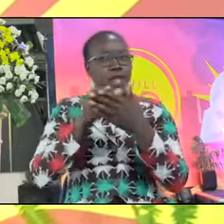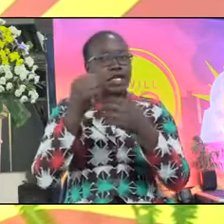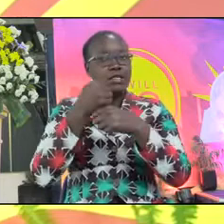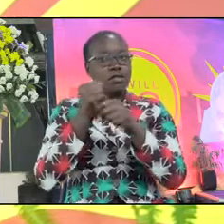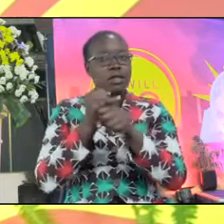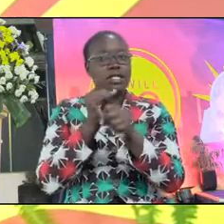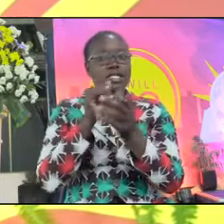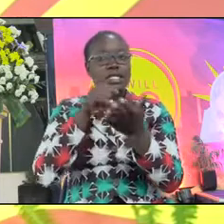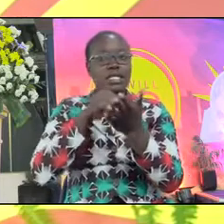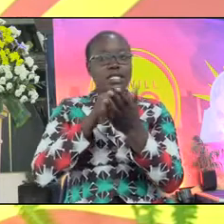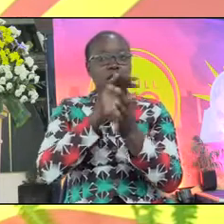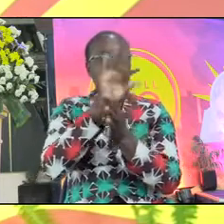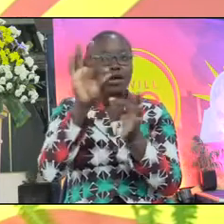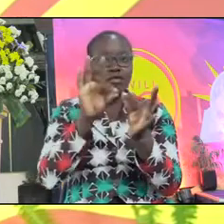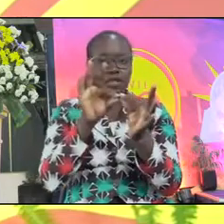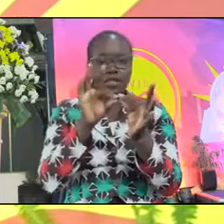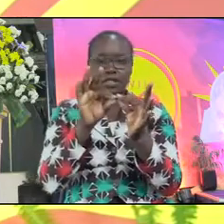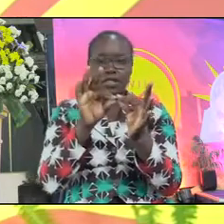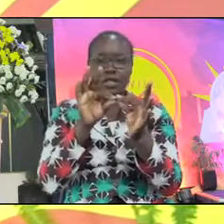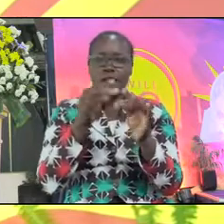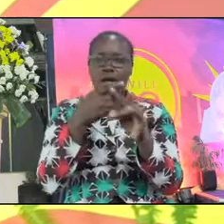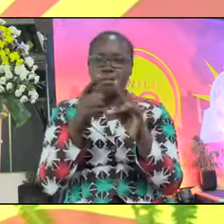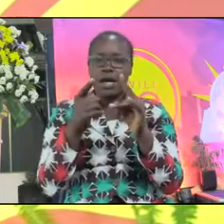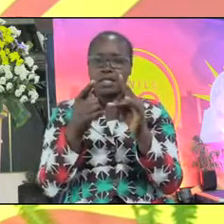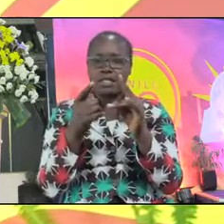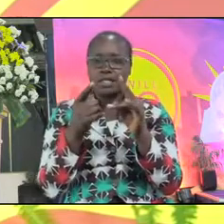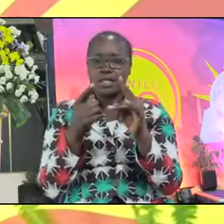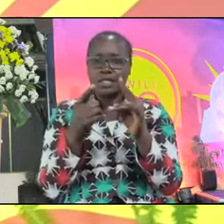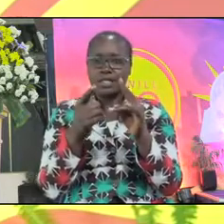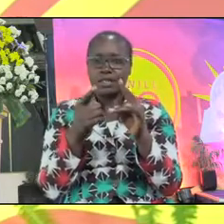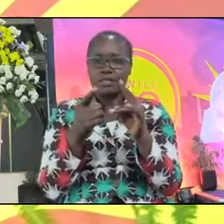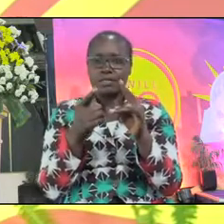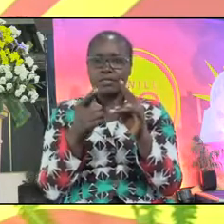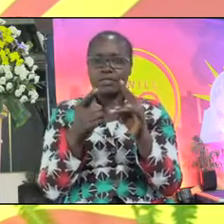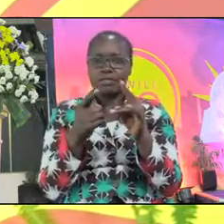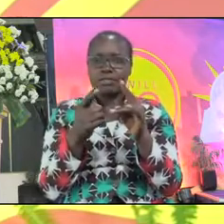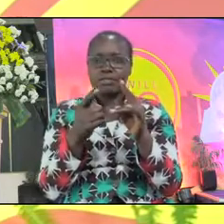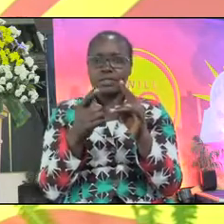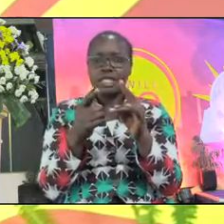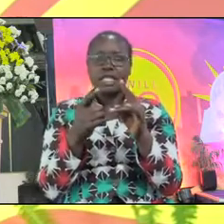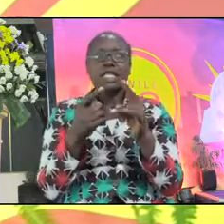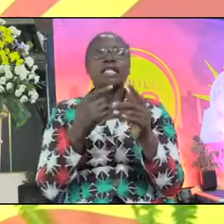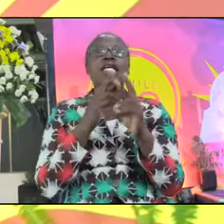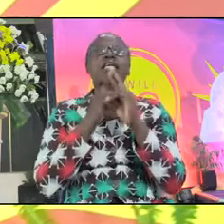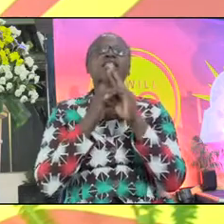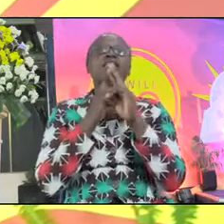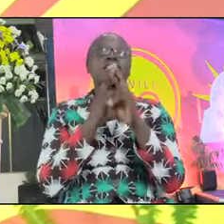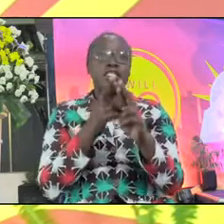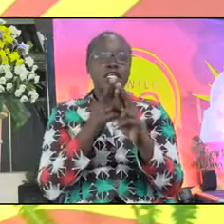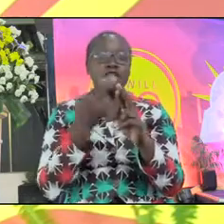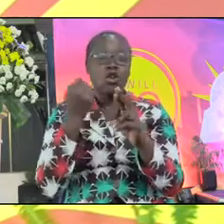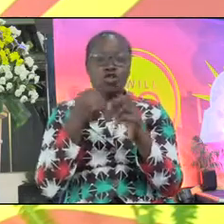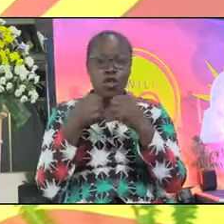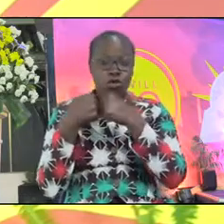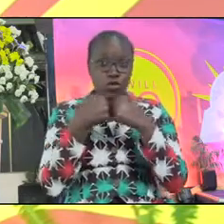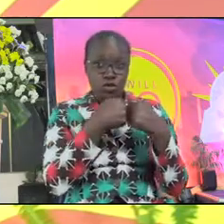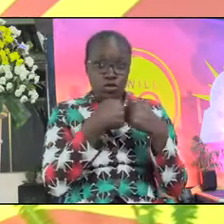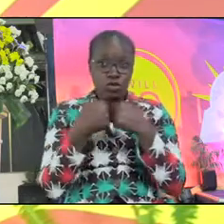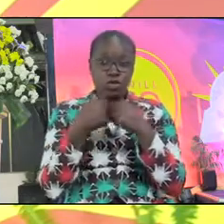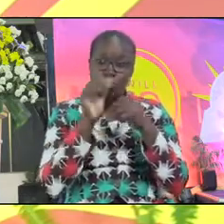it perfect, but rather the consequence of your